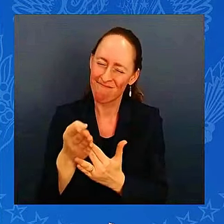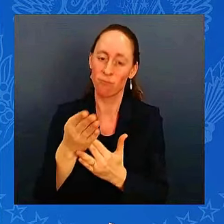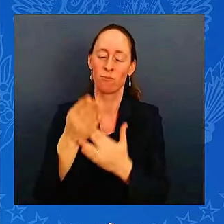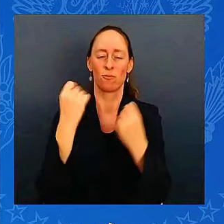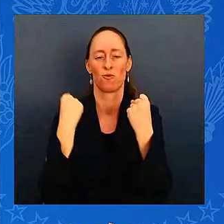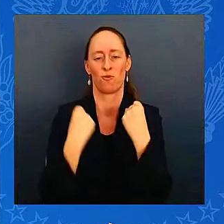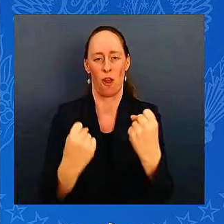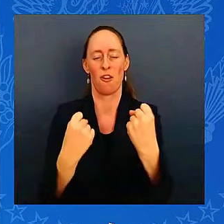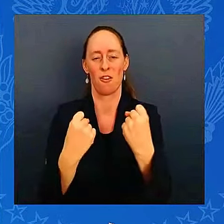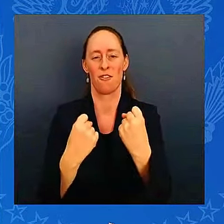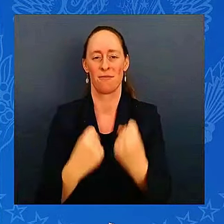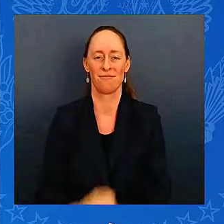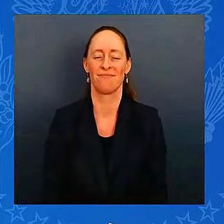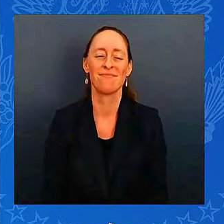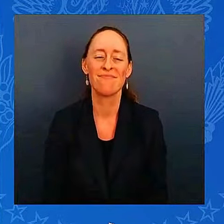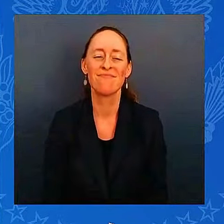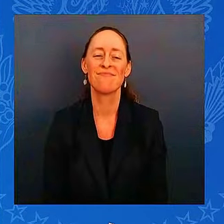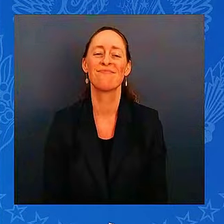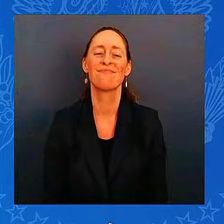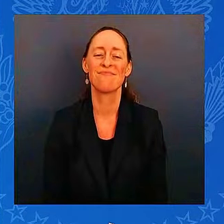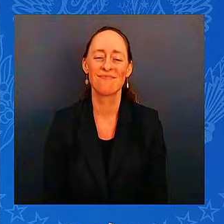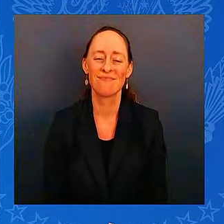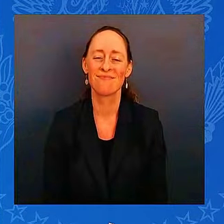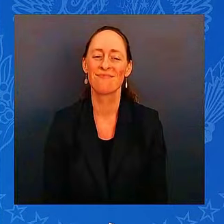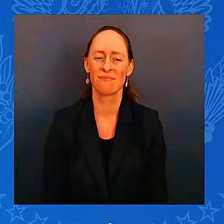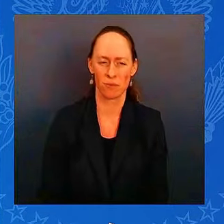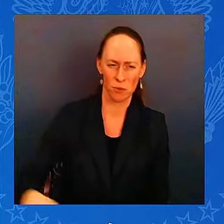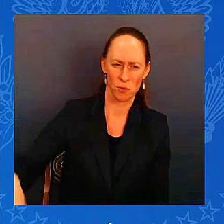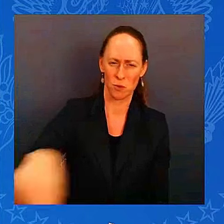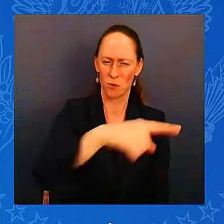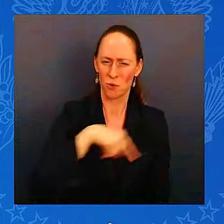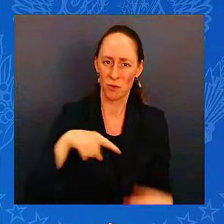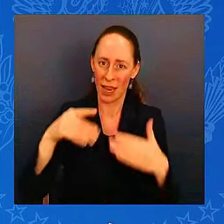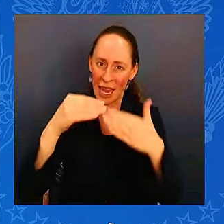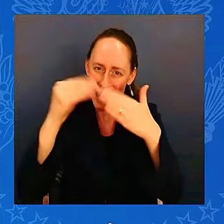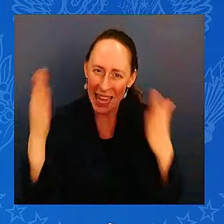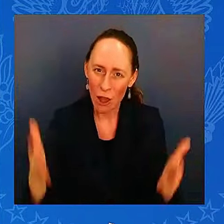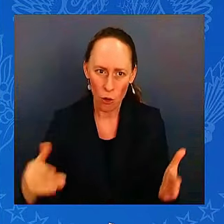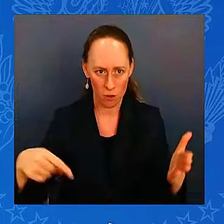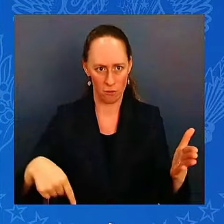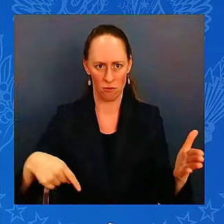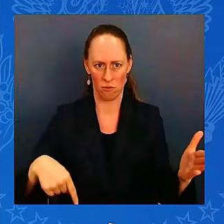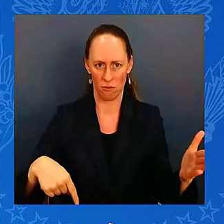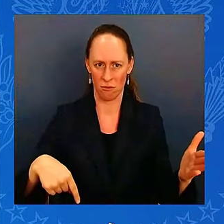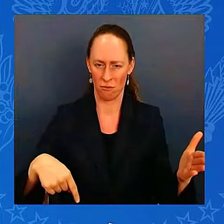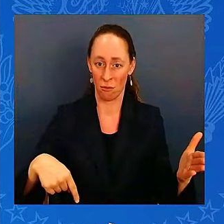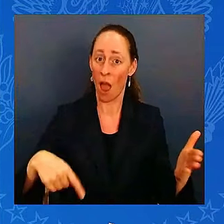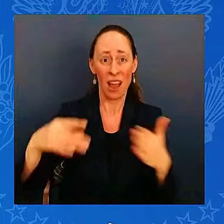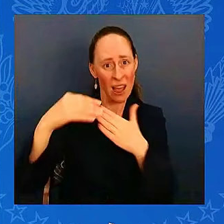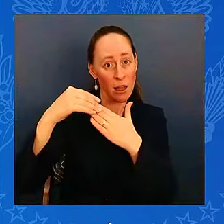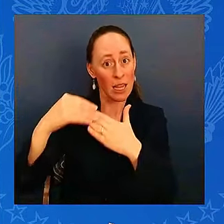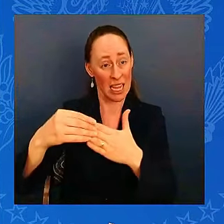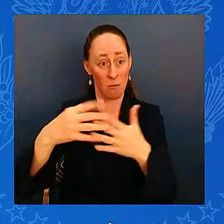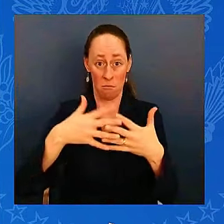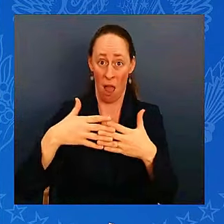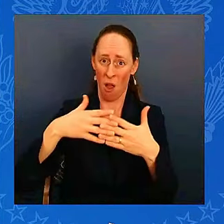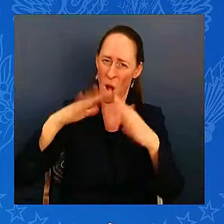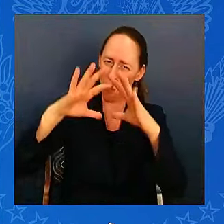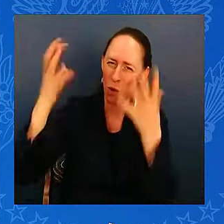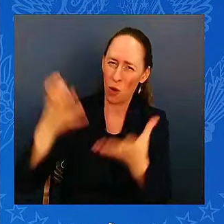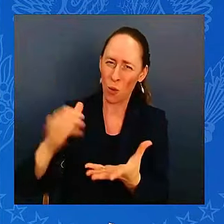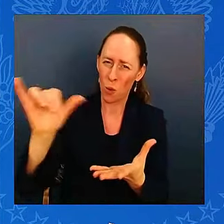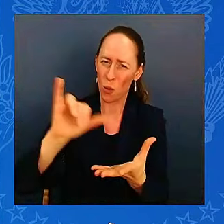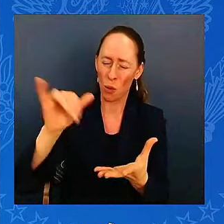room, you're the leaders not only in America, you're the world. The rest of the world looks to us. And it's not about my